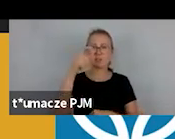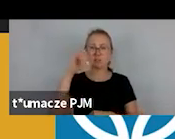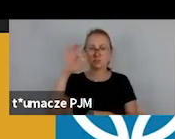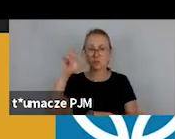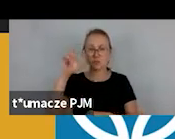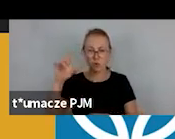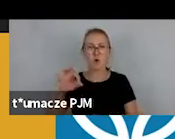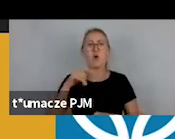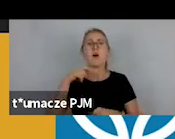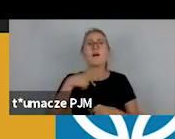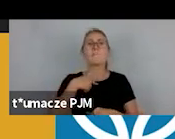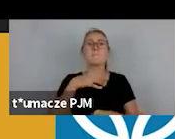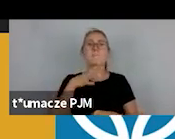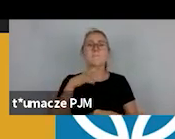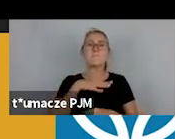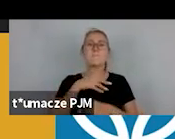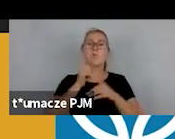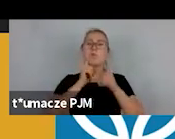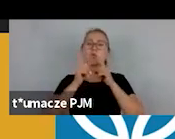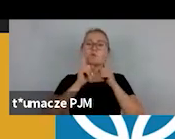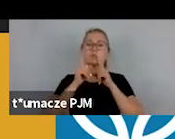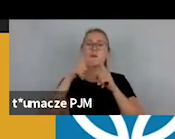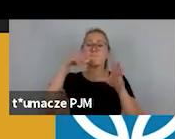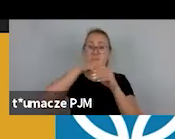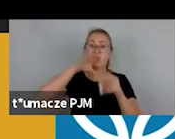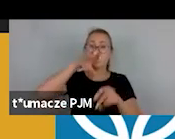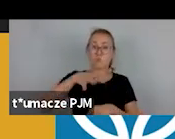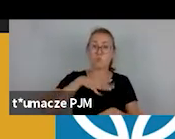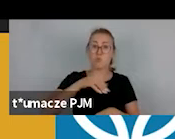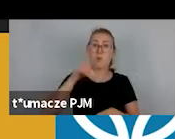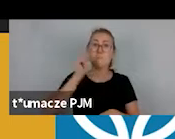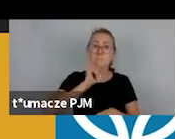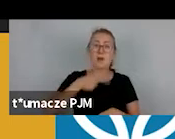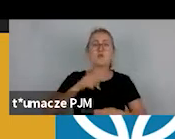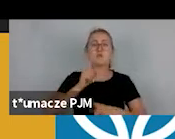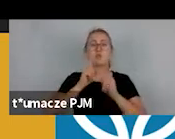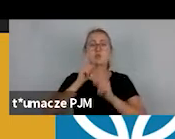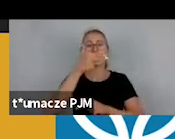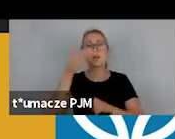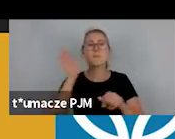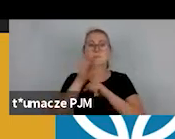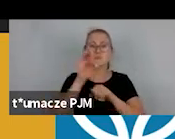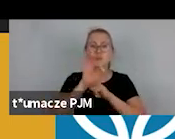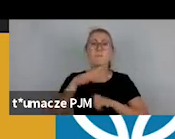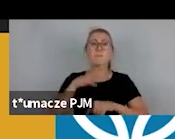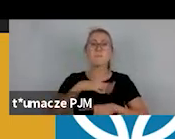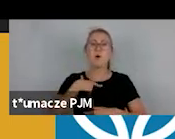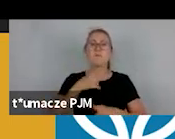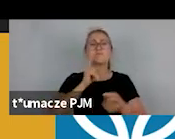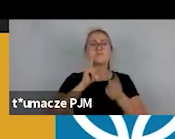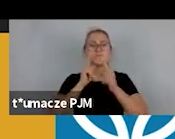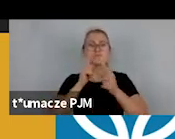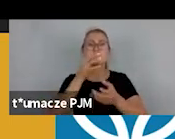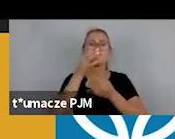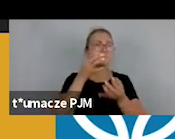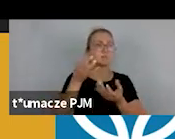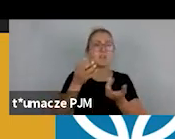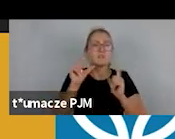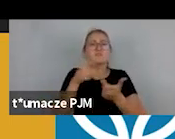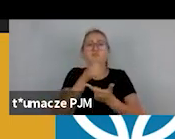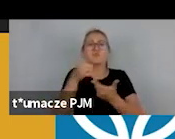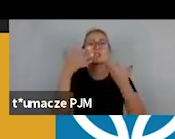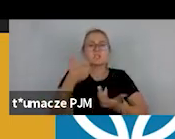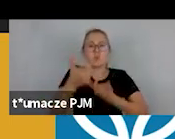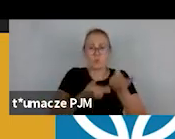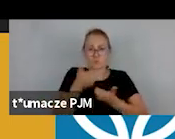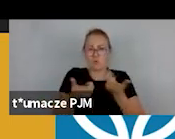asked them, what's the thing you are willing to do? And most of the men thought, well, when it comes to violence, what I should do is